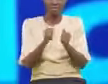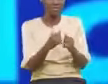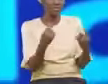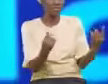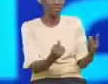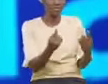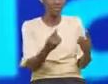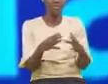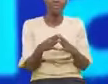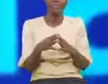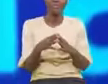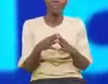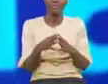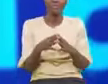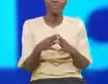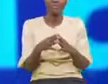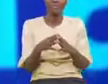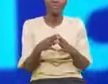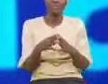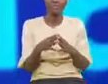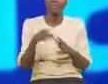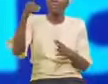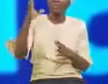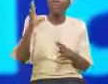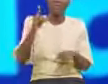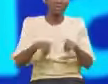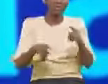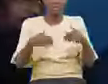Mawu mate ade ha kple nuvɔ o.